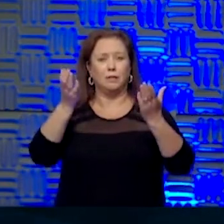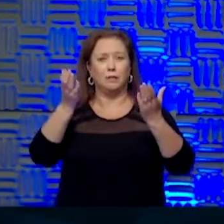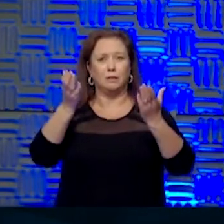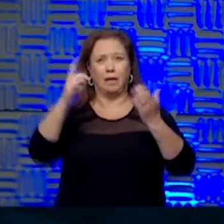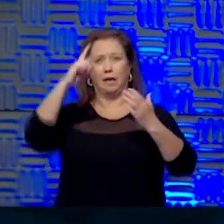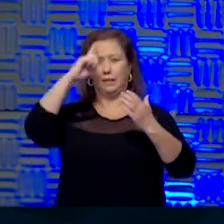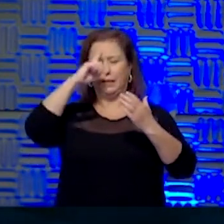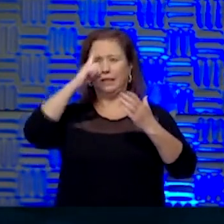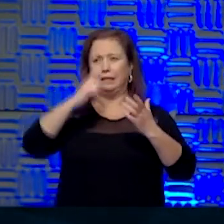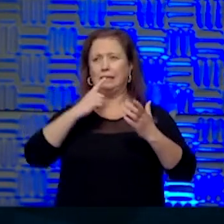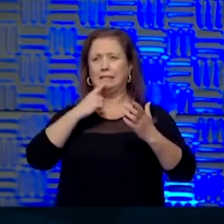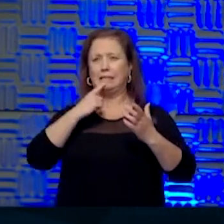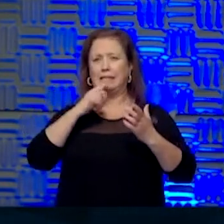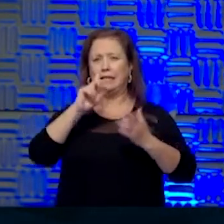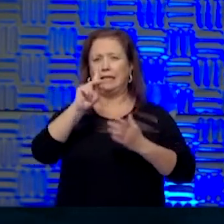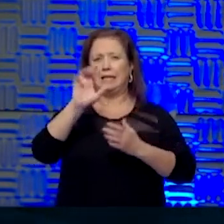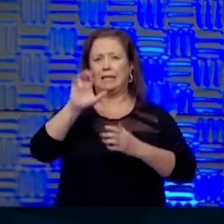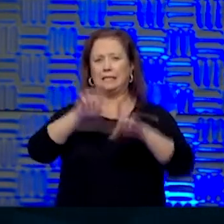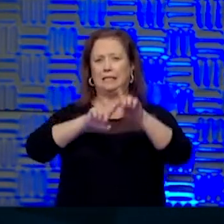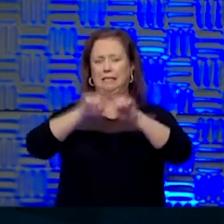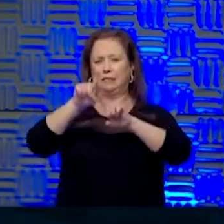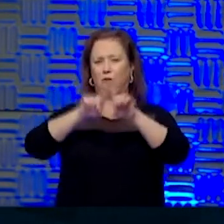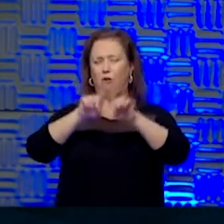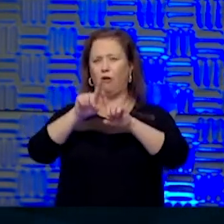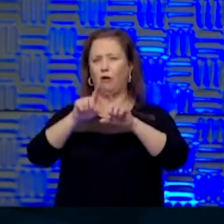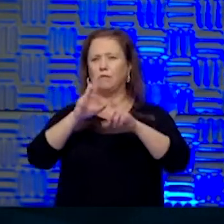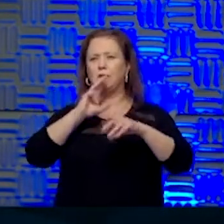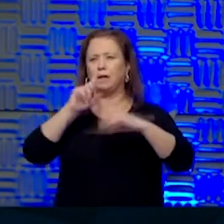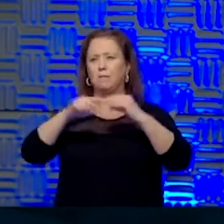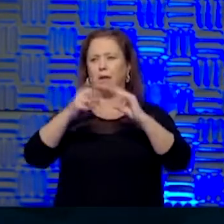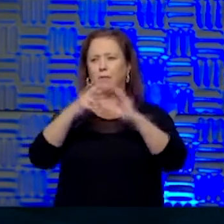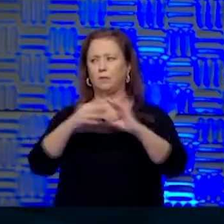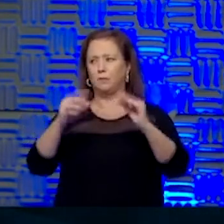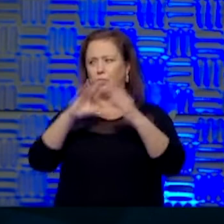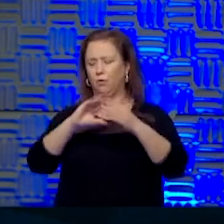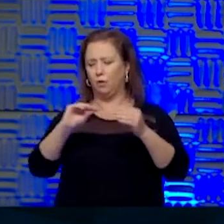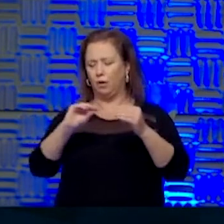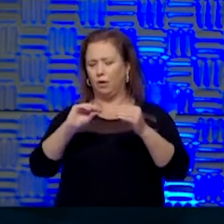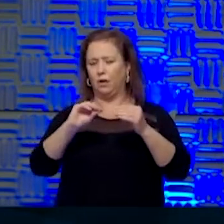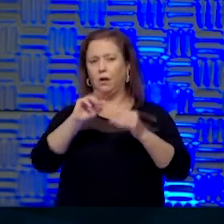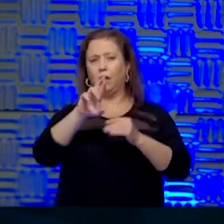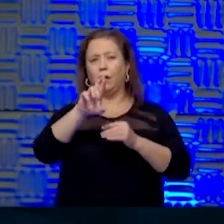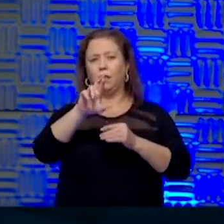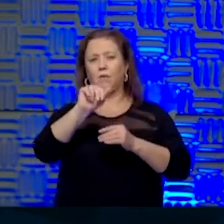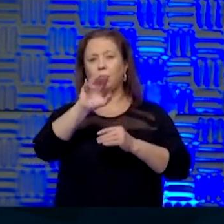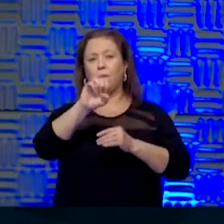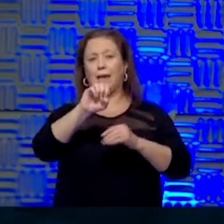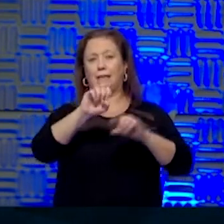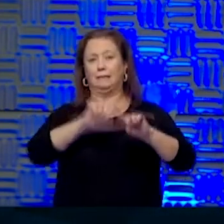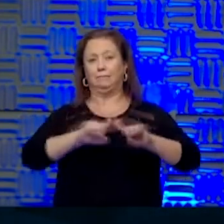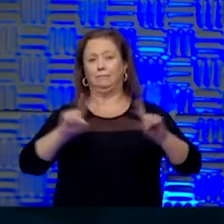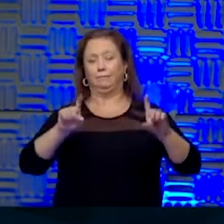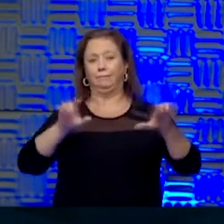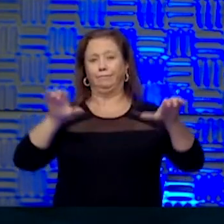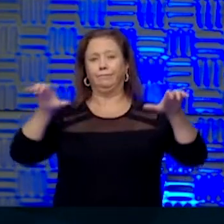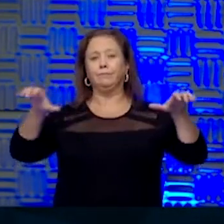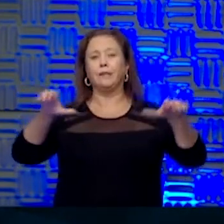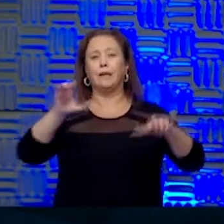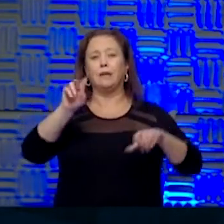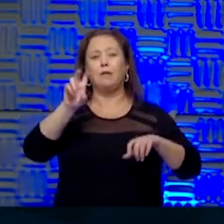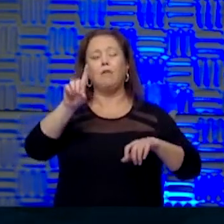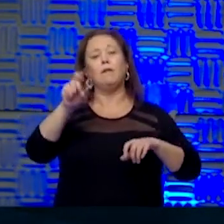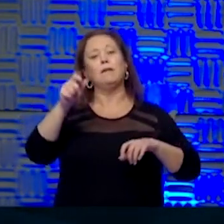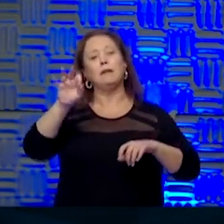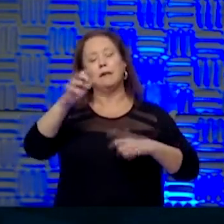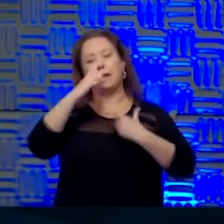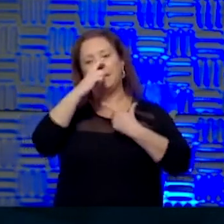think suggested probably the Kansas City Star, covered the story of the racial disparity in COVID-19. And I'd be